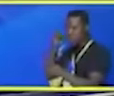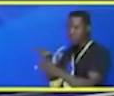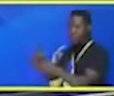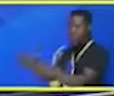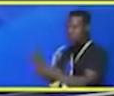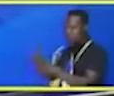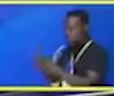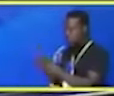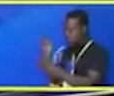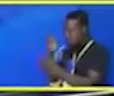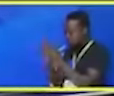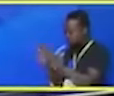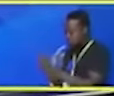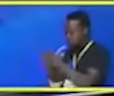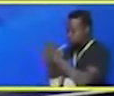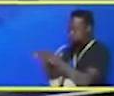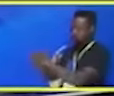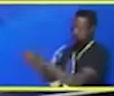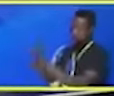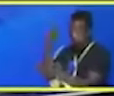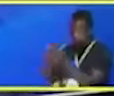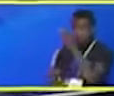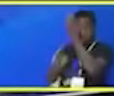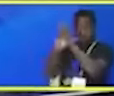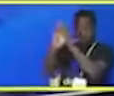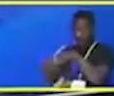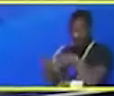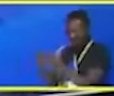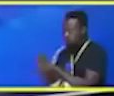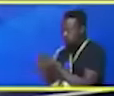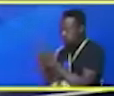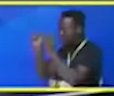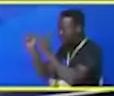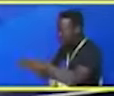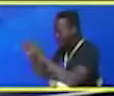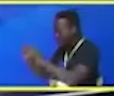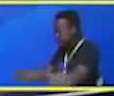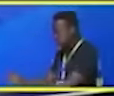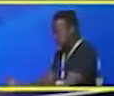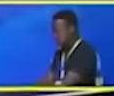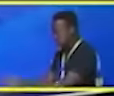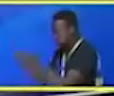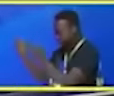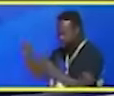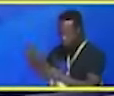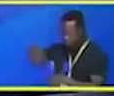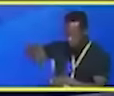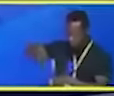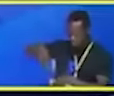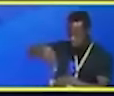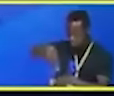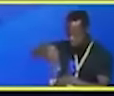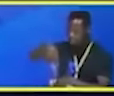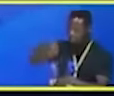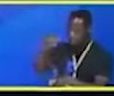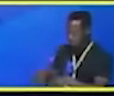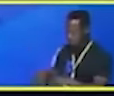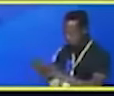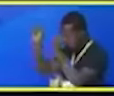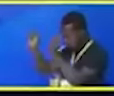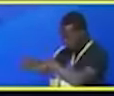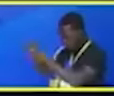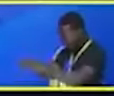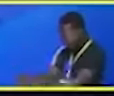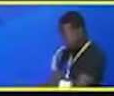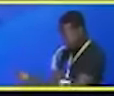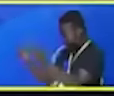Watch this. What God gives you is the ability to rise up and walk. The ability to